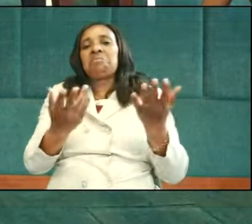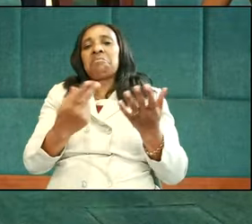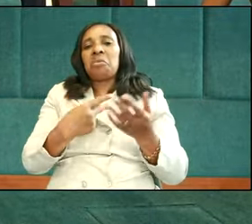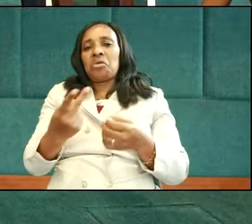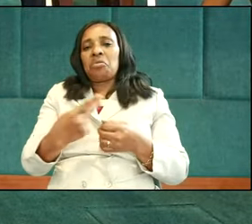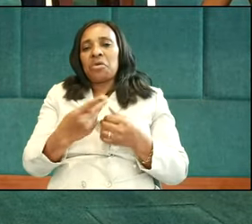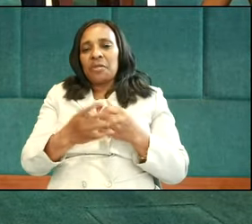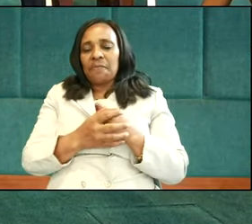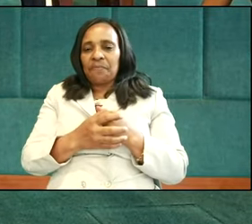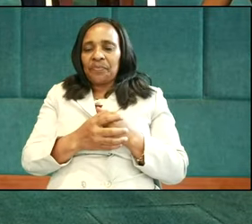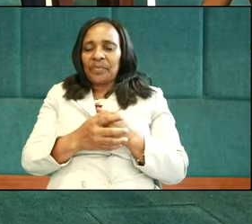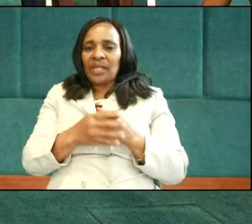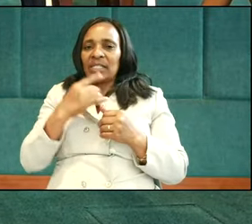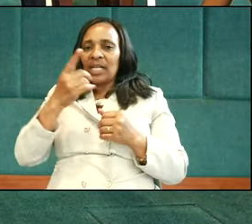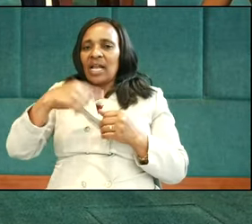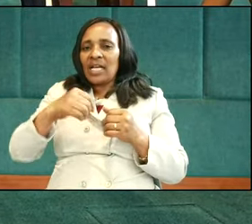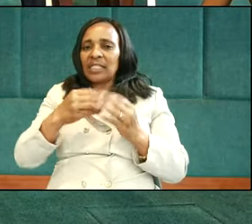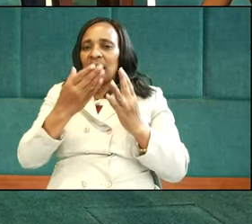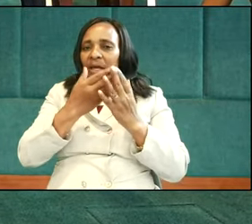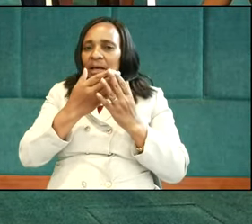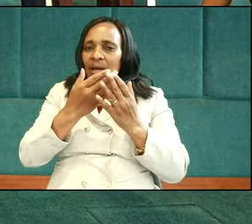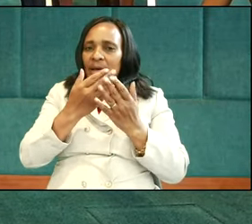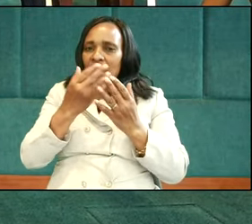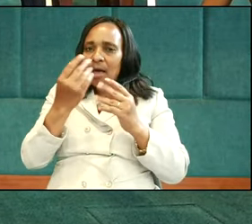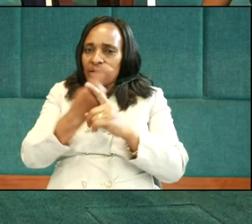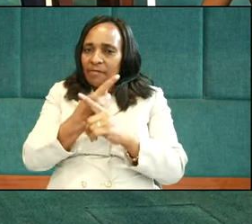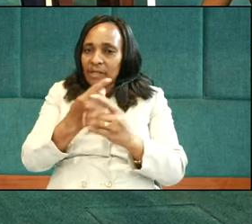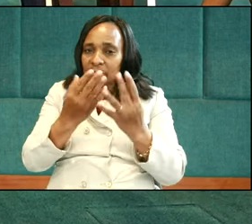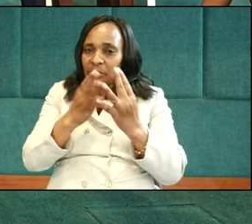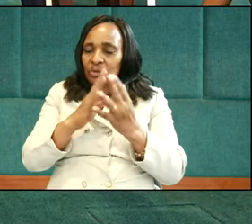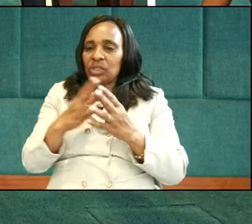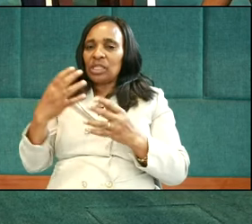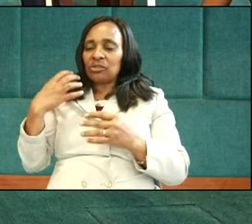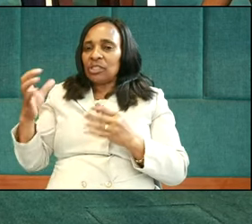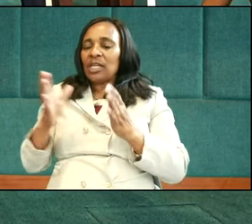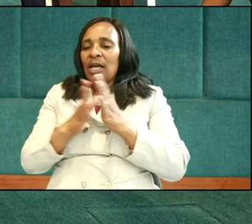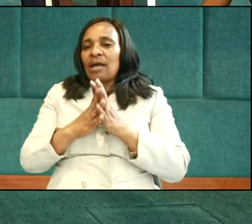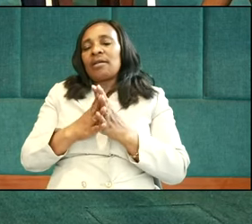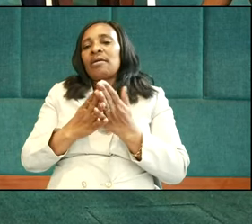Nelson, you want to tell us what you think? Is the difference between a treasure and an idol? Yeah, I'd say maybe